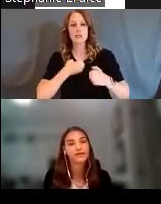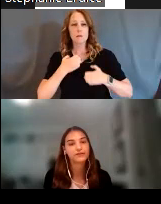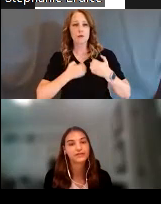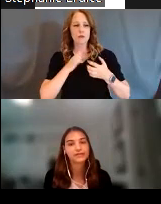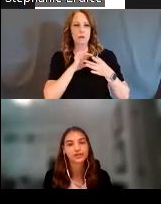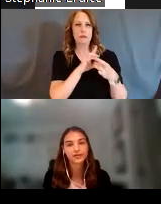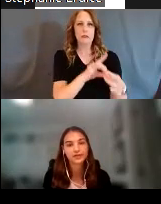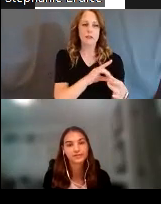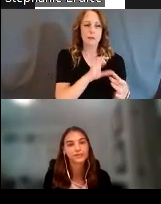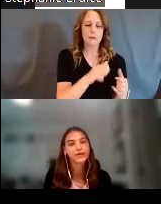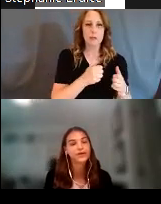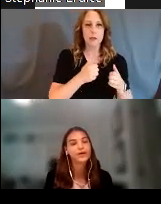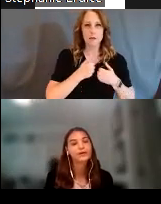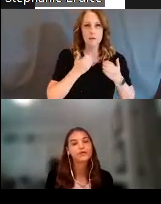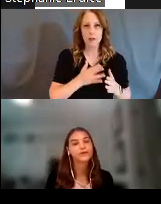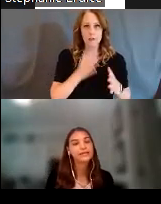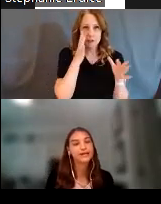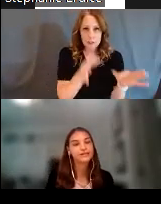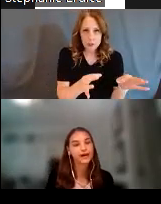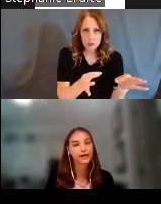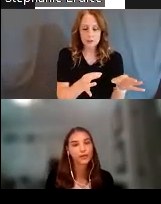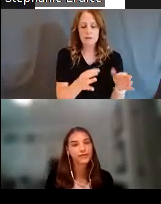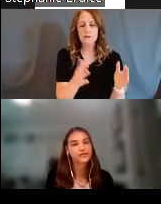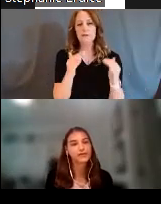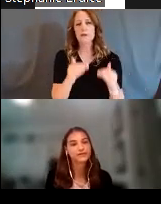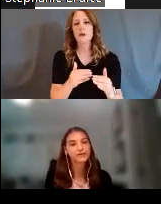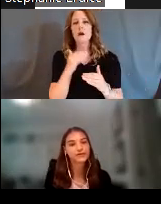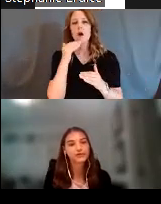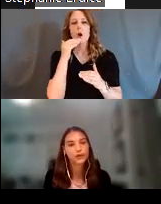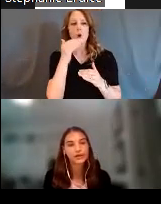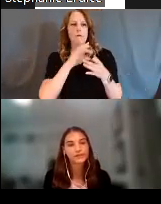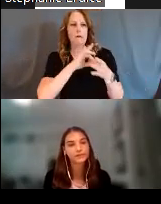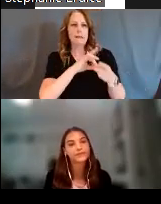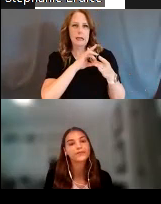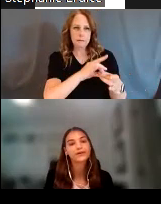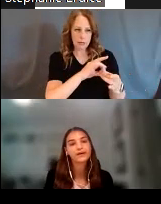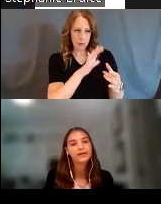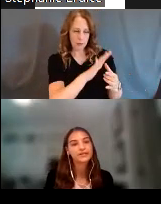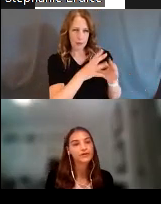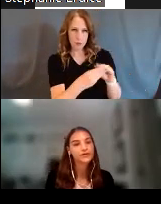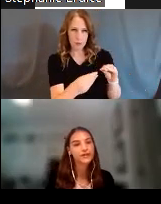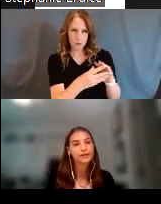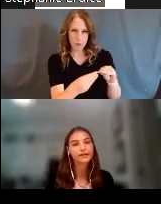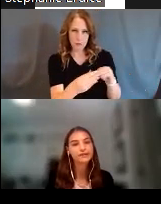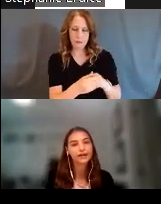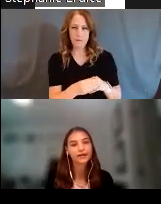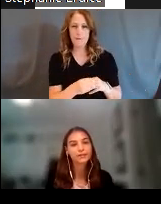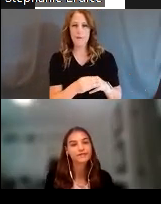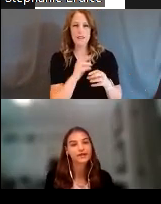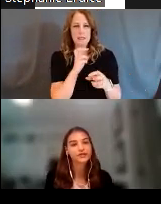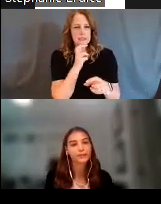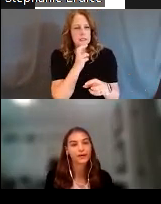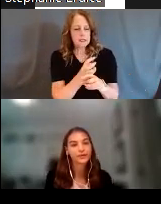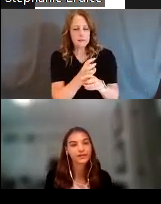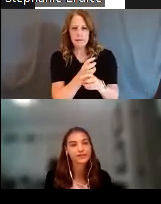to a survivor's decisions, over-identifying with the survivor's story, difficulty in